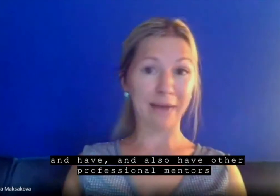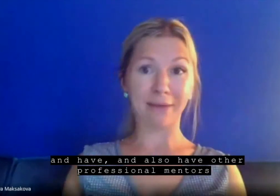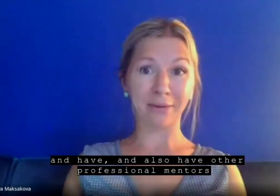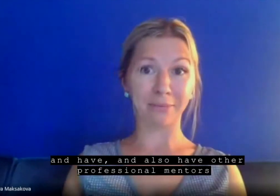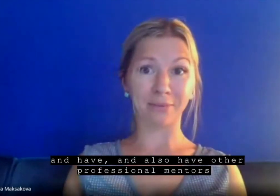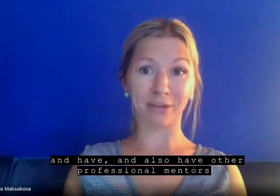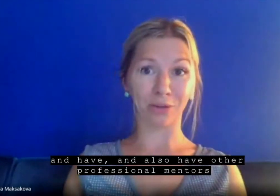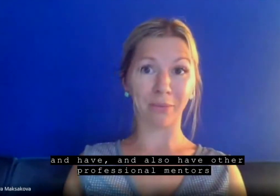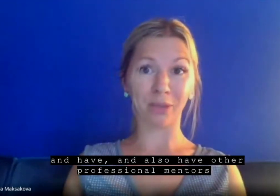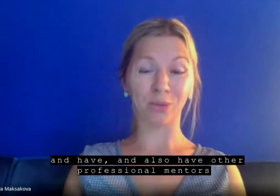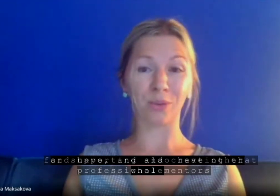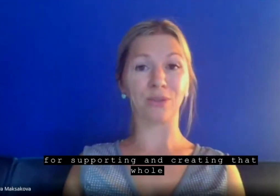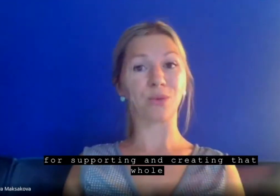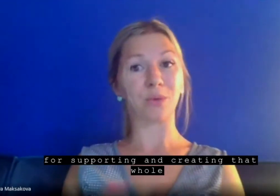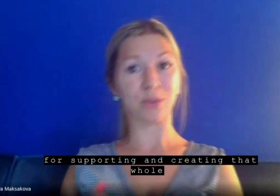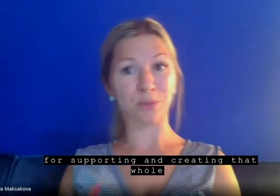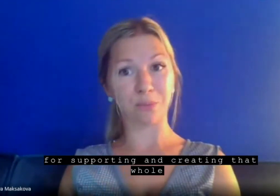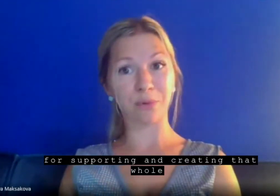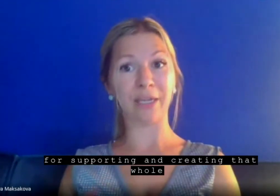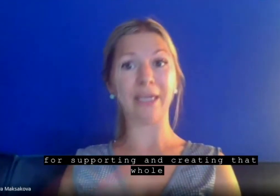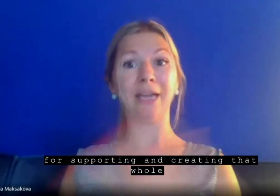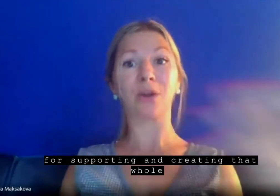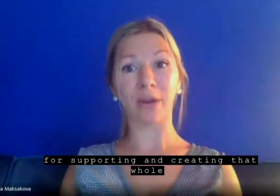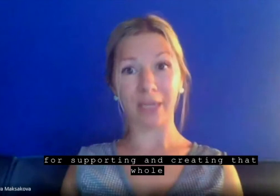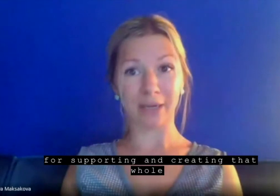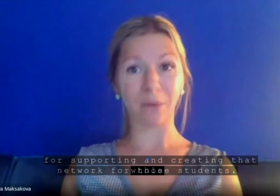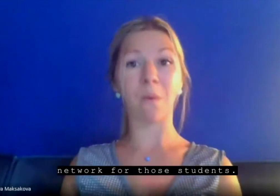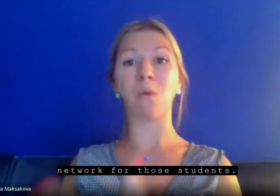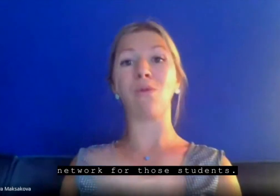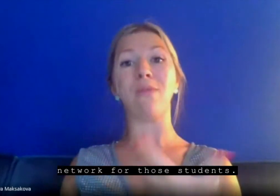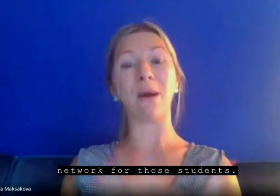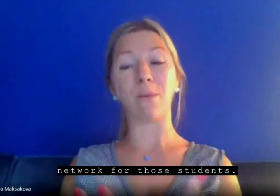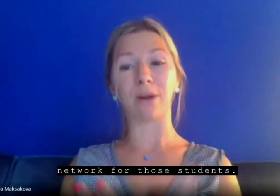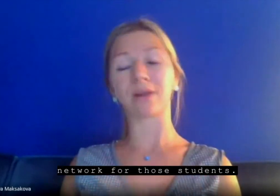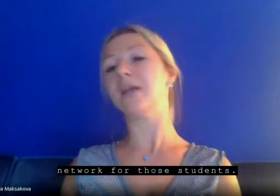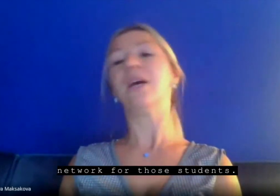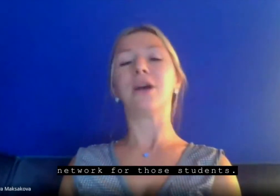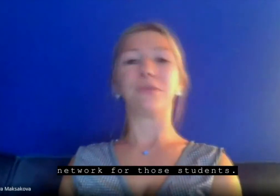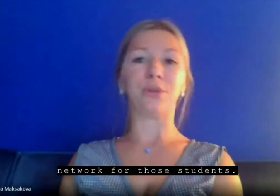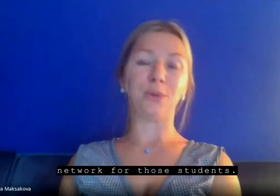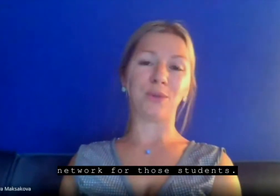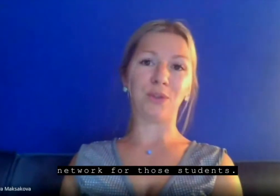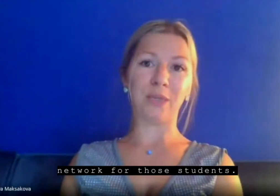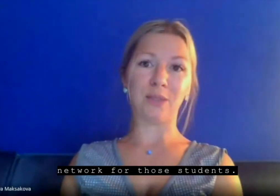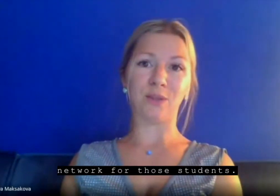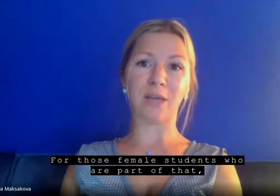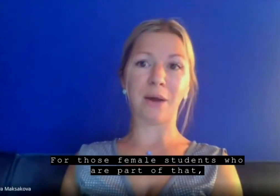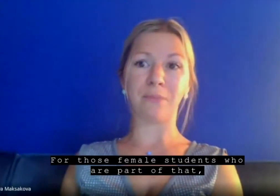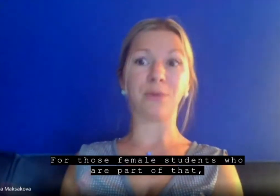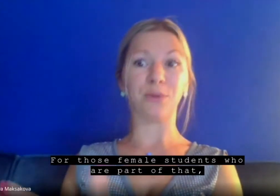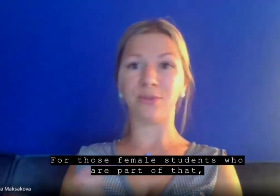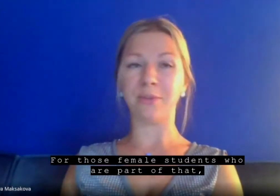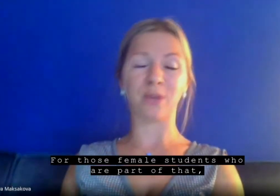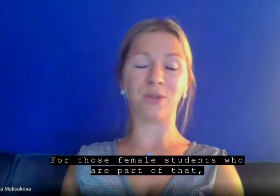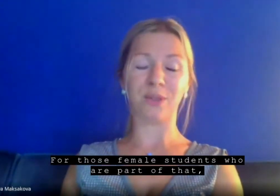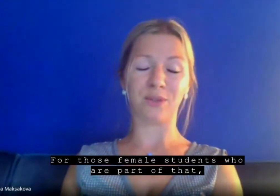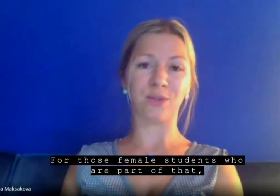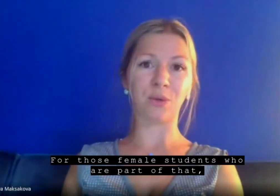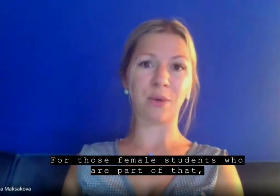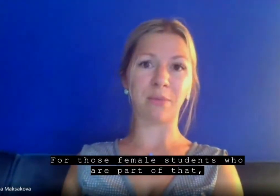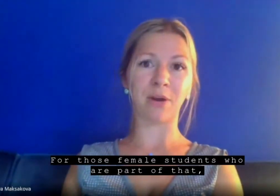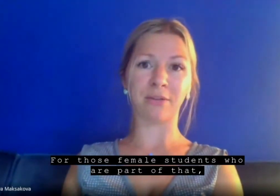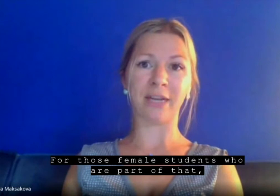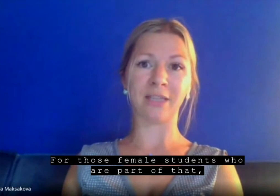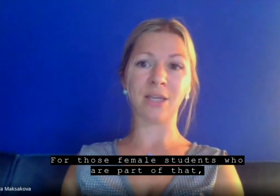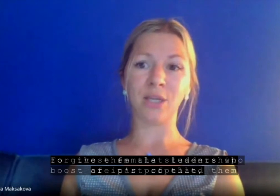also have other professional mentors who are supporting and creating that whole network for those students, for those female students